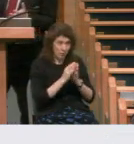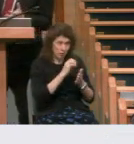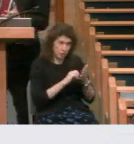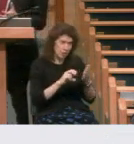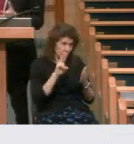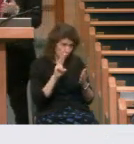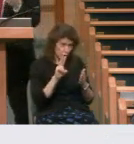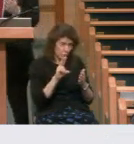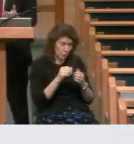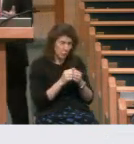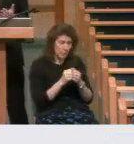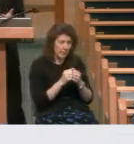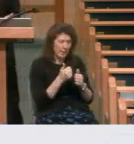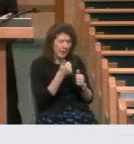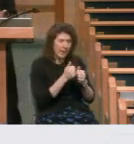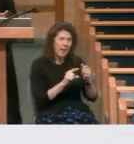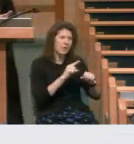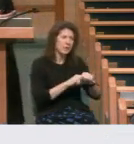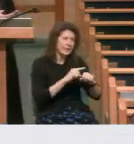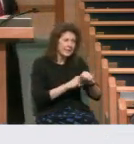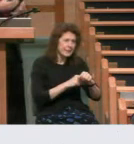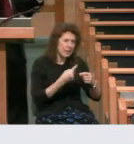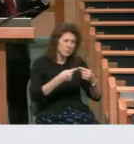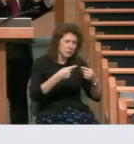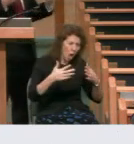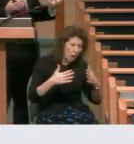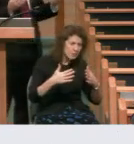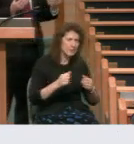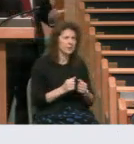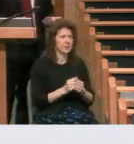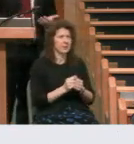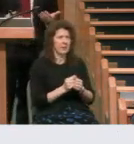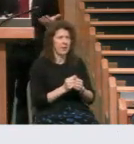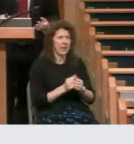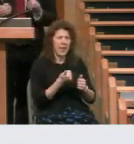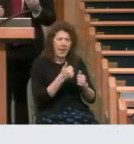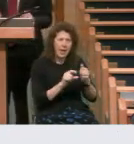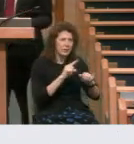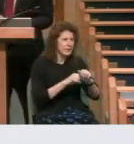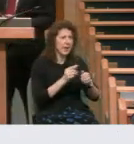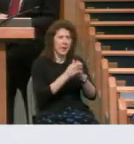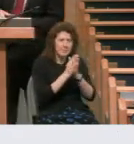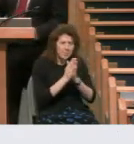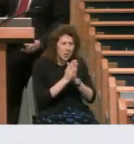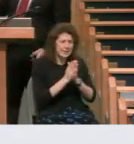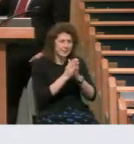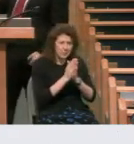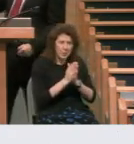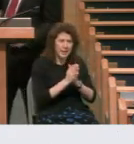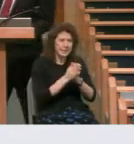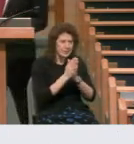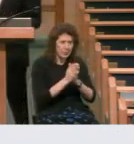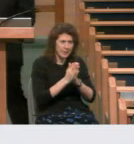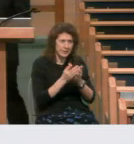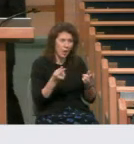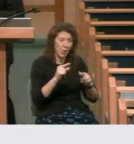play out for Nehemiah. And every time there's opposition, he prays. Every time something happens, he prays. He talks to God. Even in the moment when the king asks,